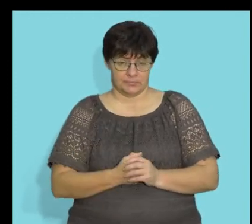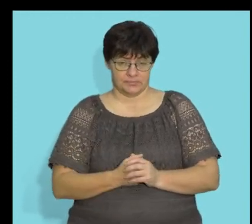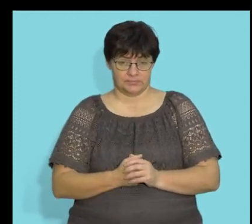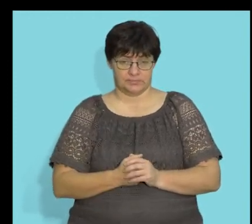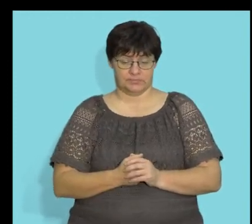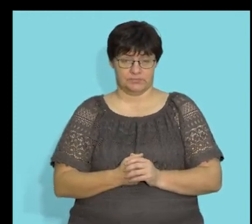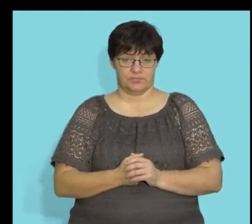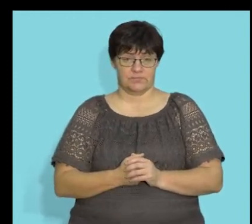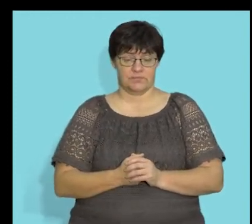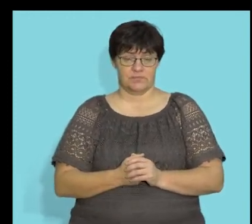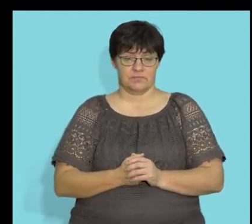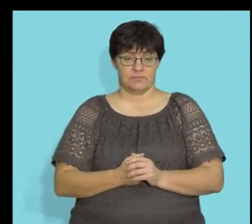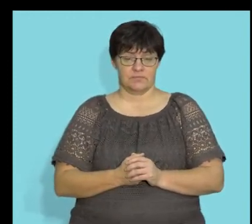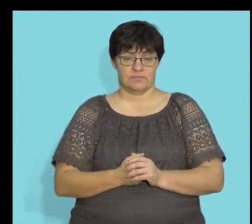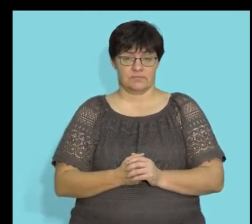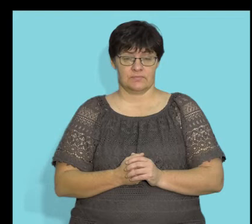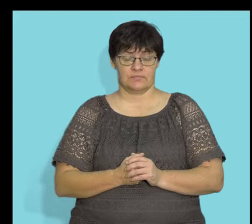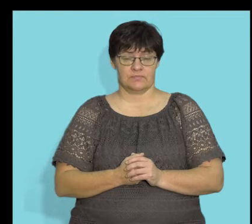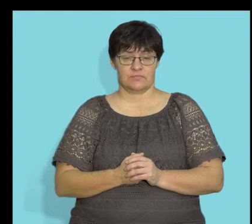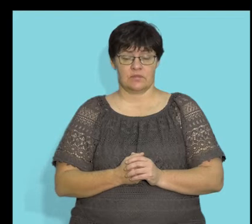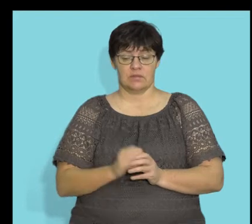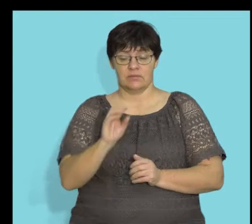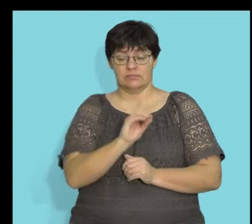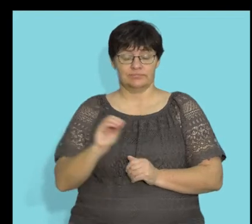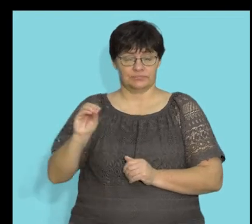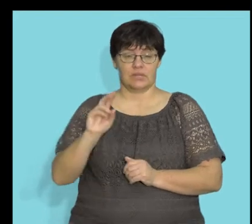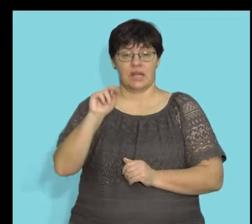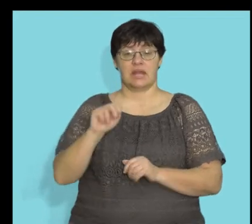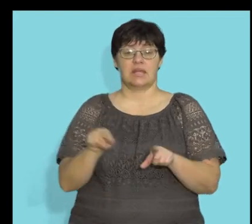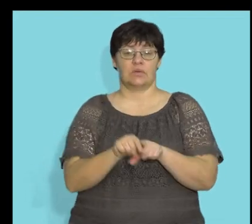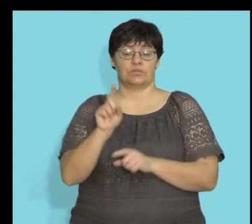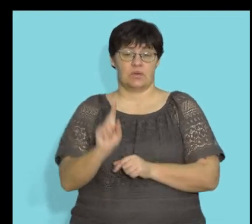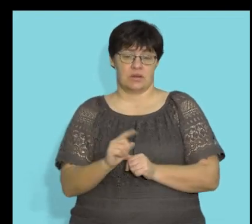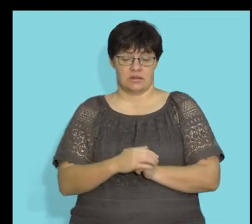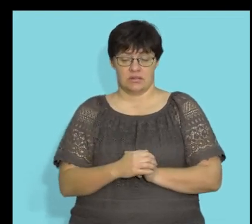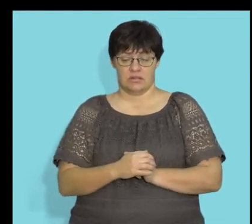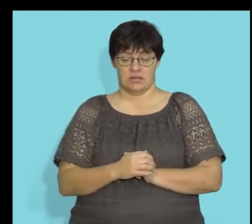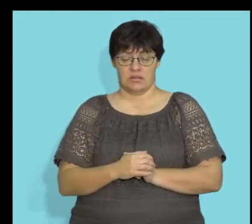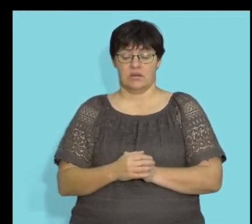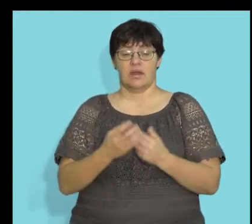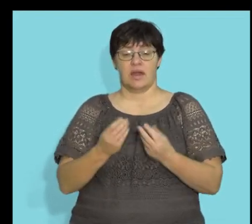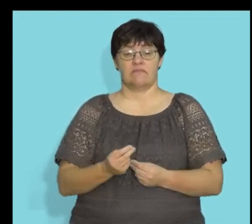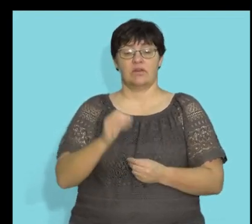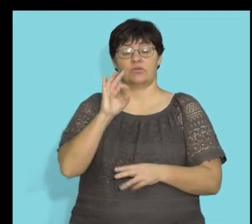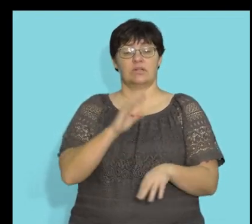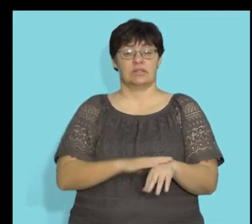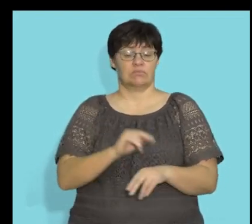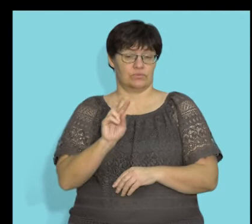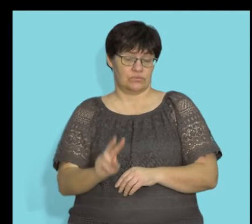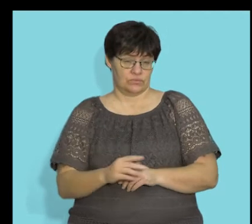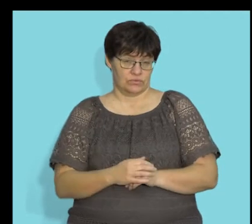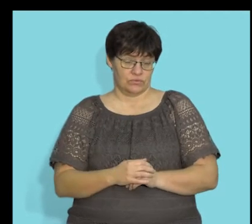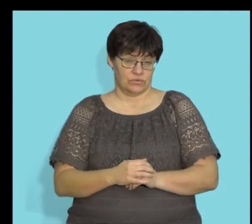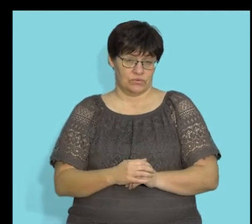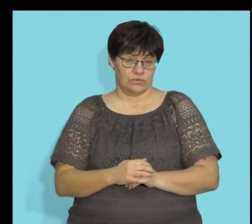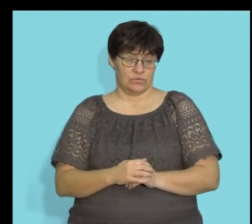as term 3. So when I substitute n is equal to 1, I'm going to have 3 times 2 to the